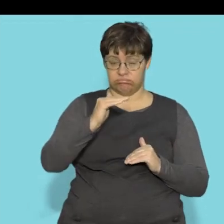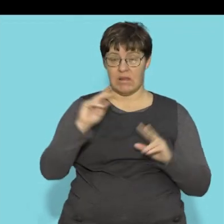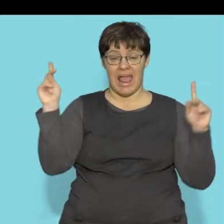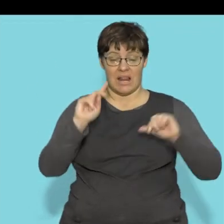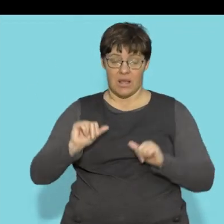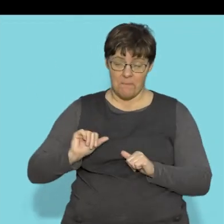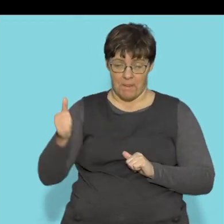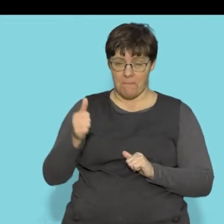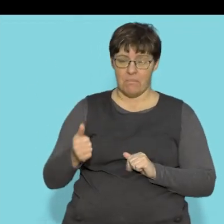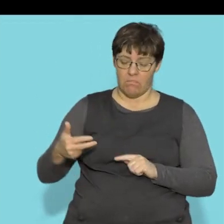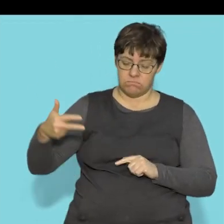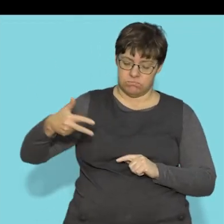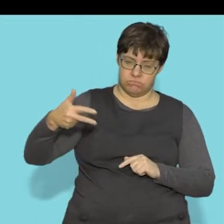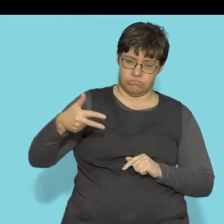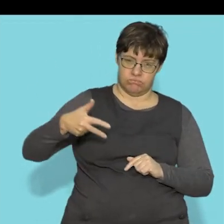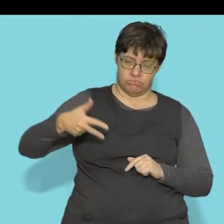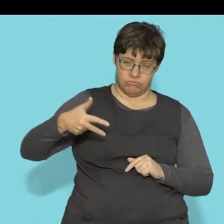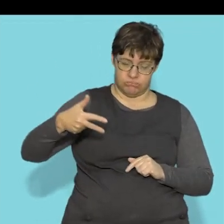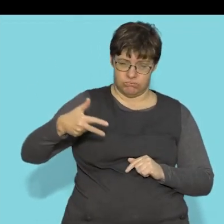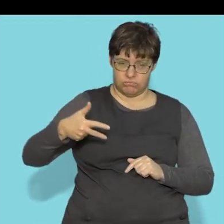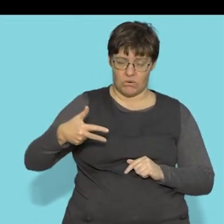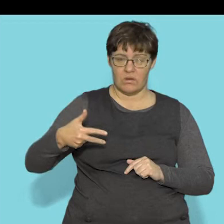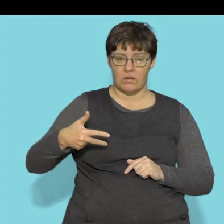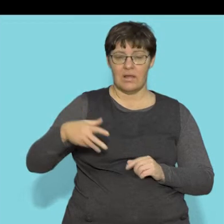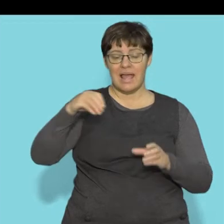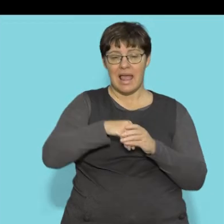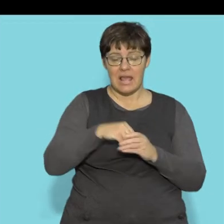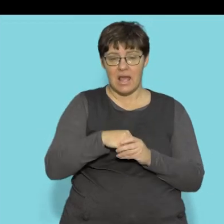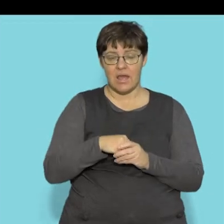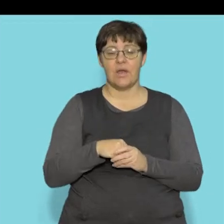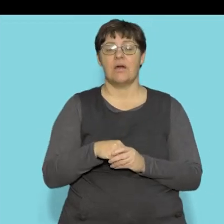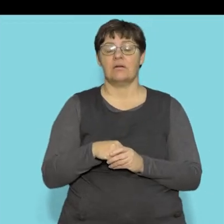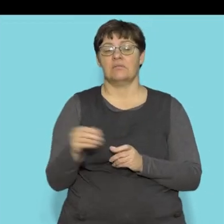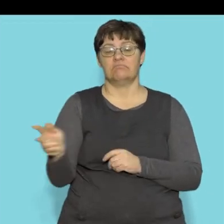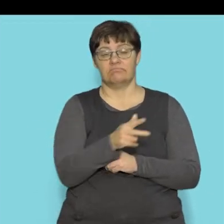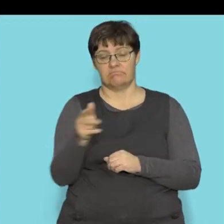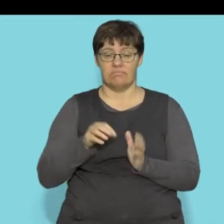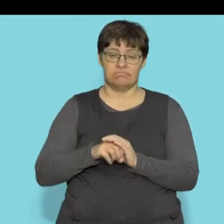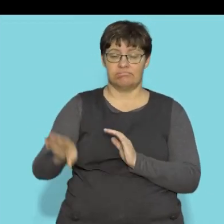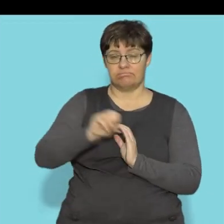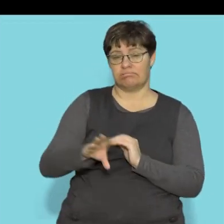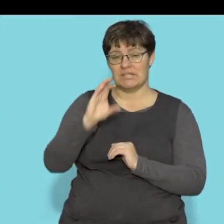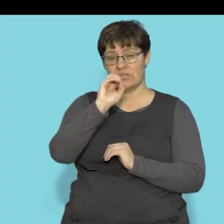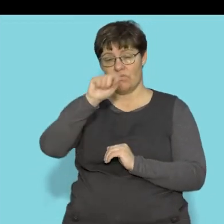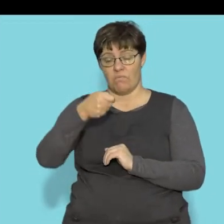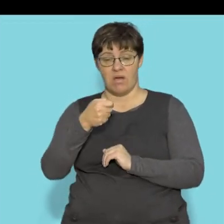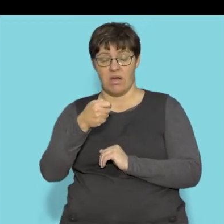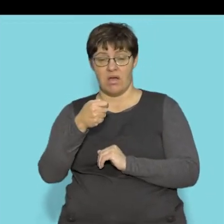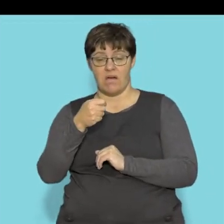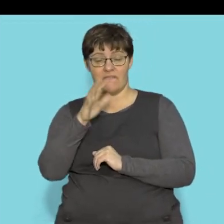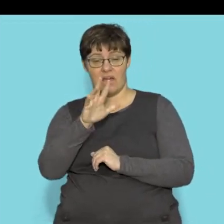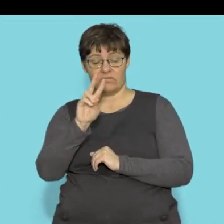pump switches on and pumps the water from all of the tanks into an irrigation system at a rate of